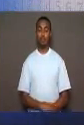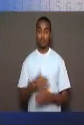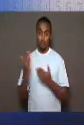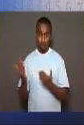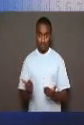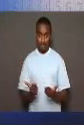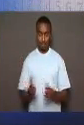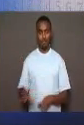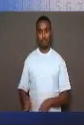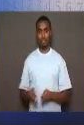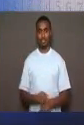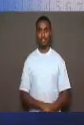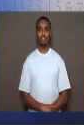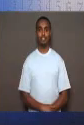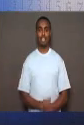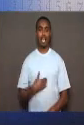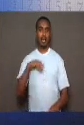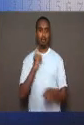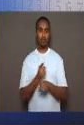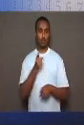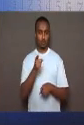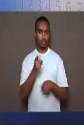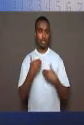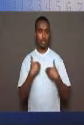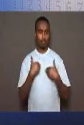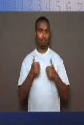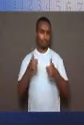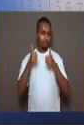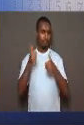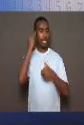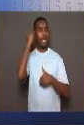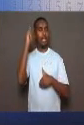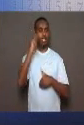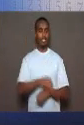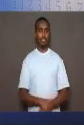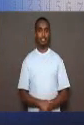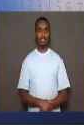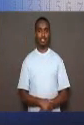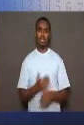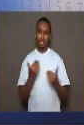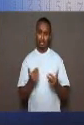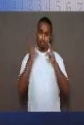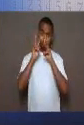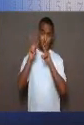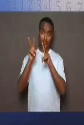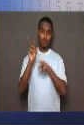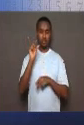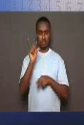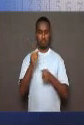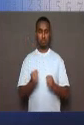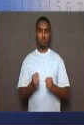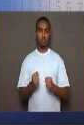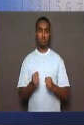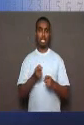Welcome back, students. I am sure that you had some great ideas. Let us look at some